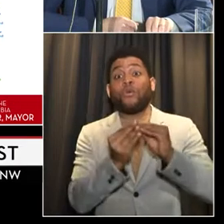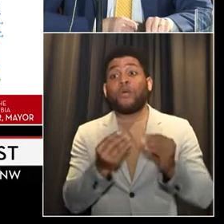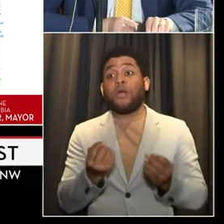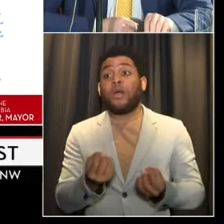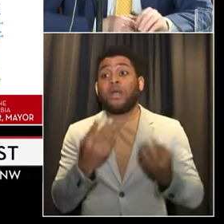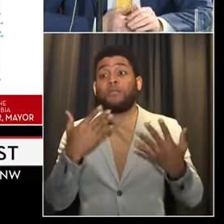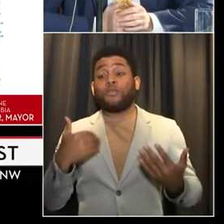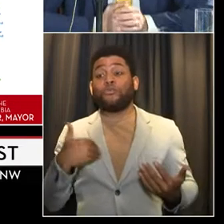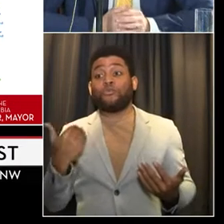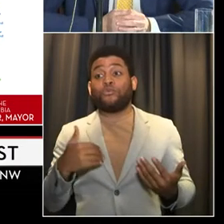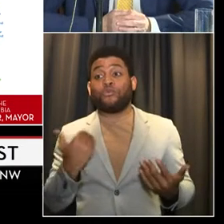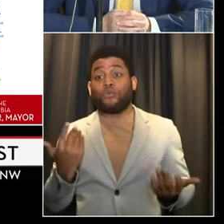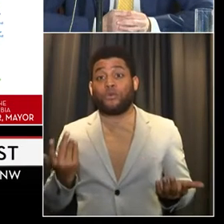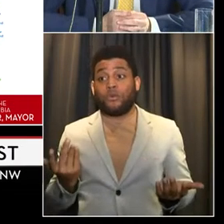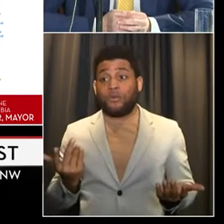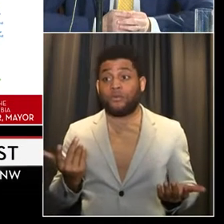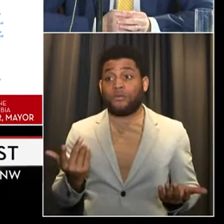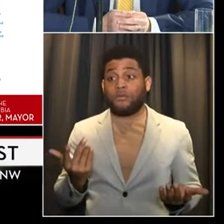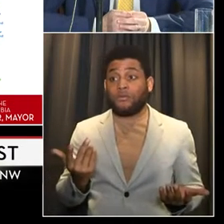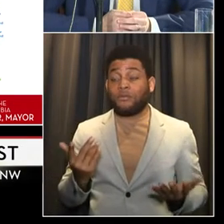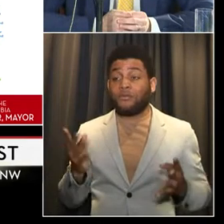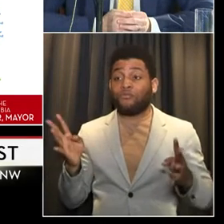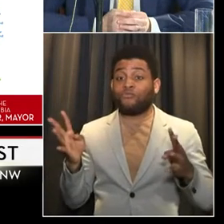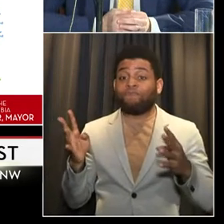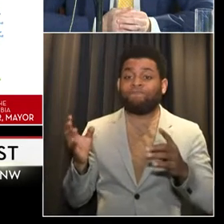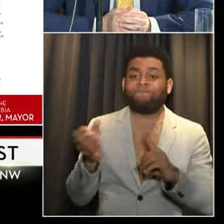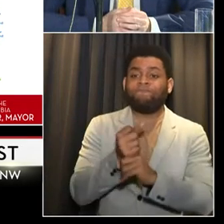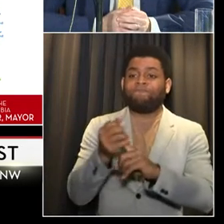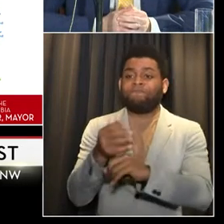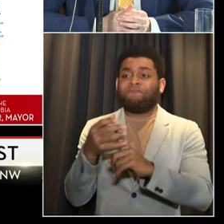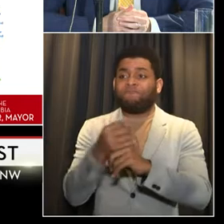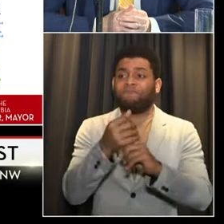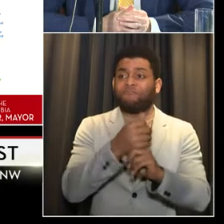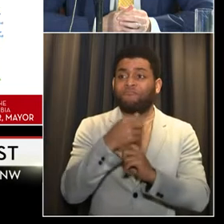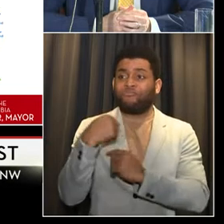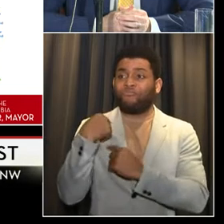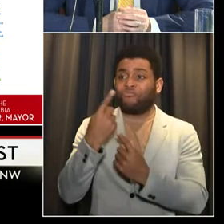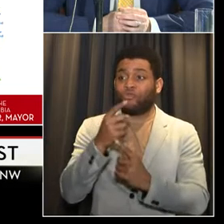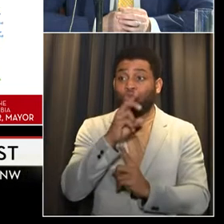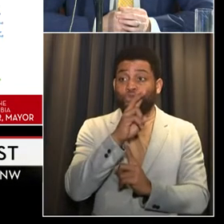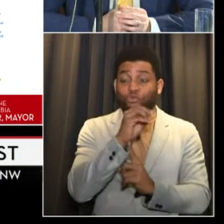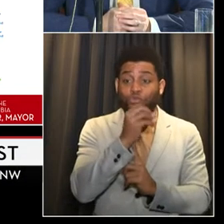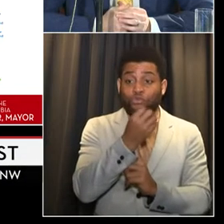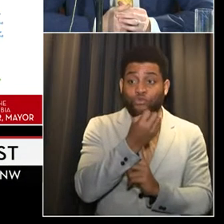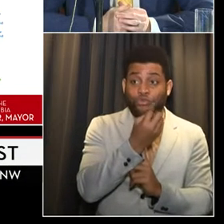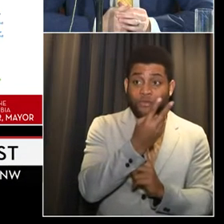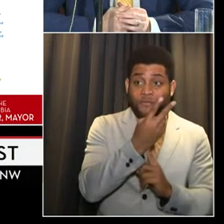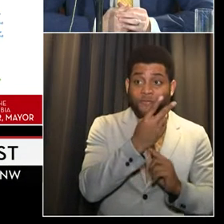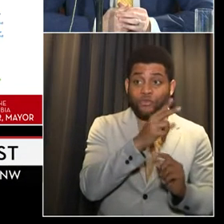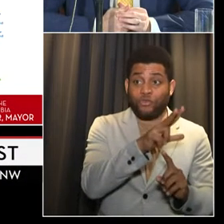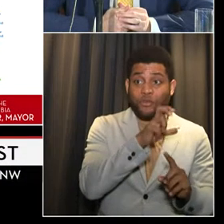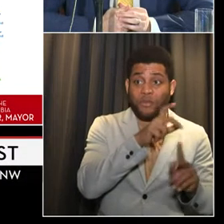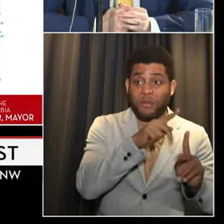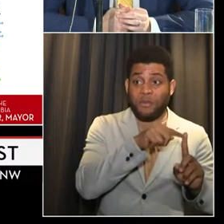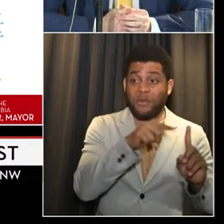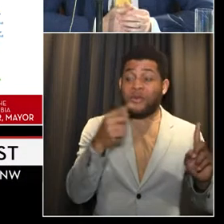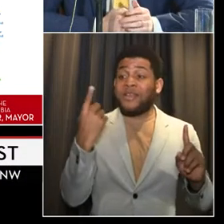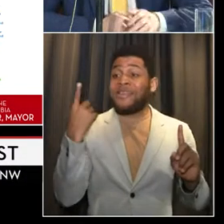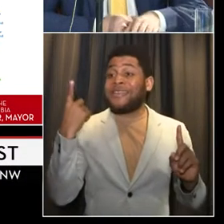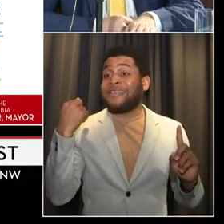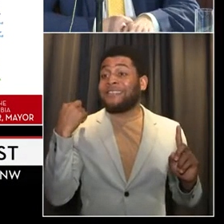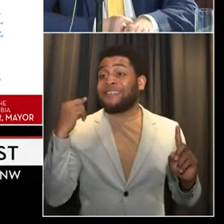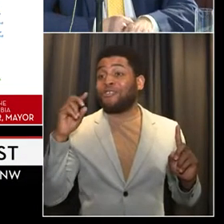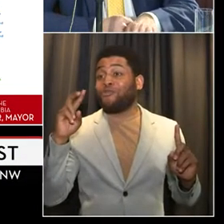had 3,000 juveniles arrested in 2012, it was about 2,000 last year, as low as 1,400 during the COVID